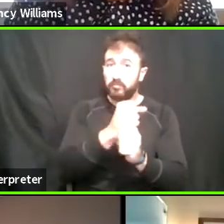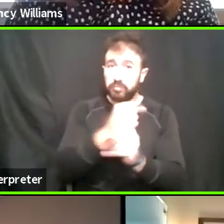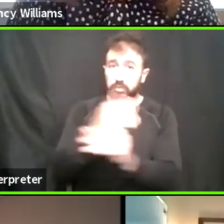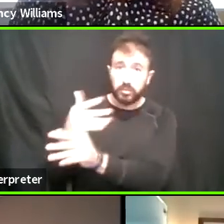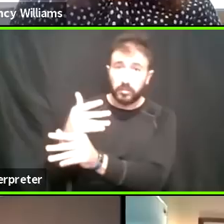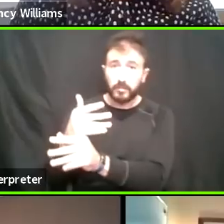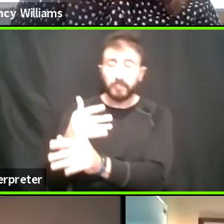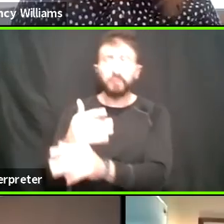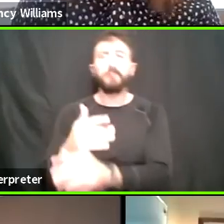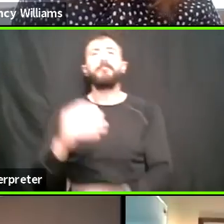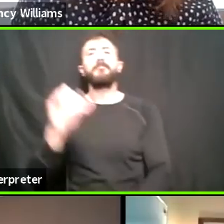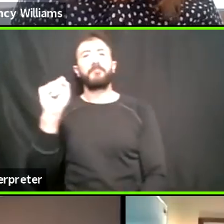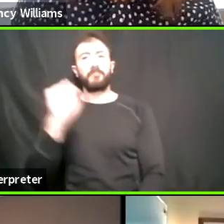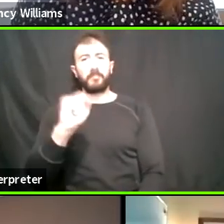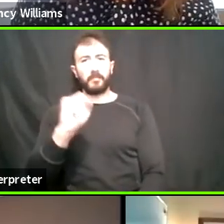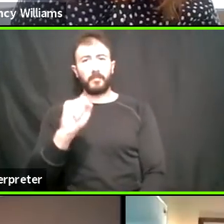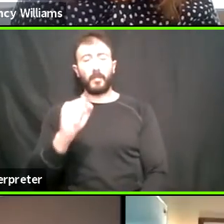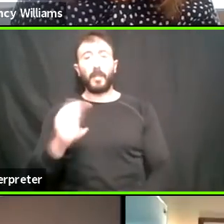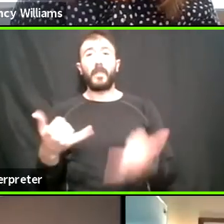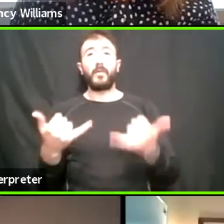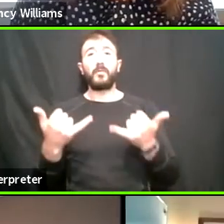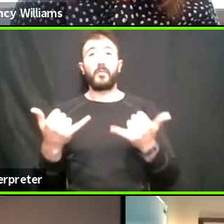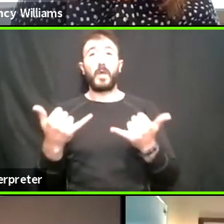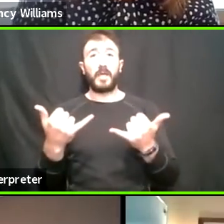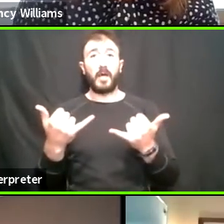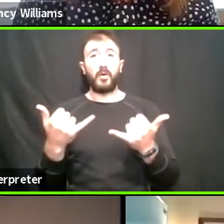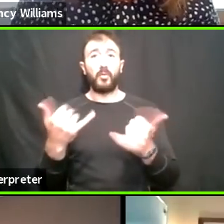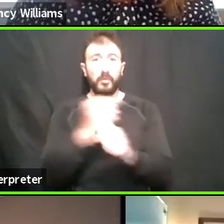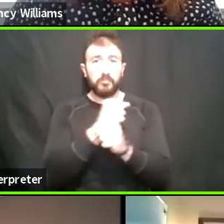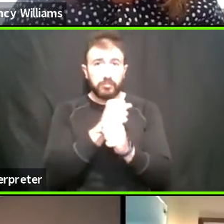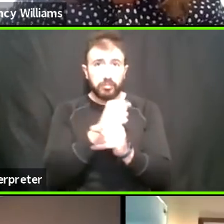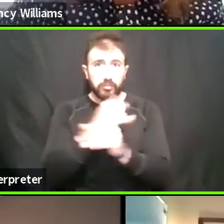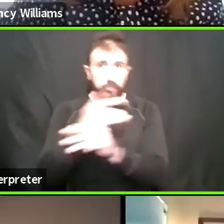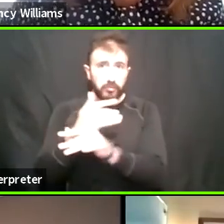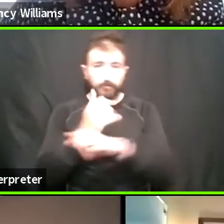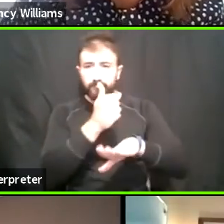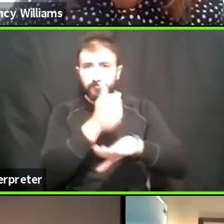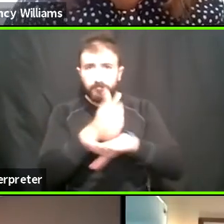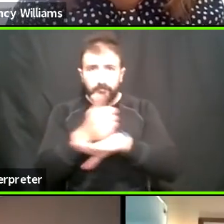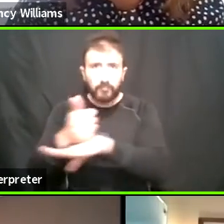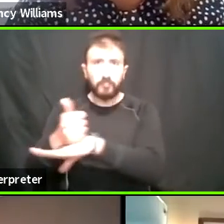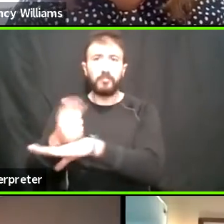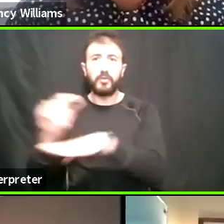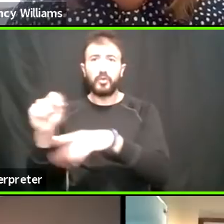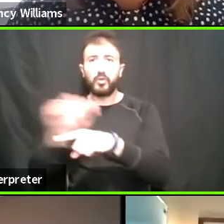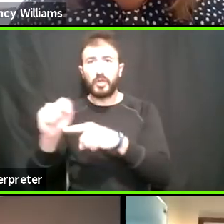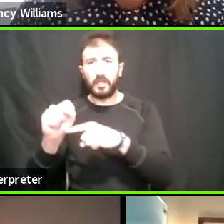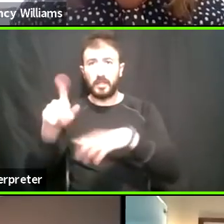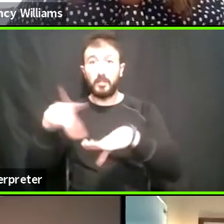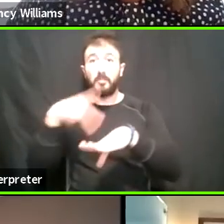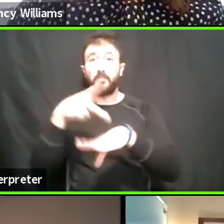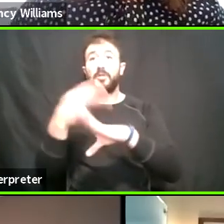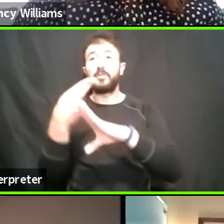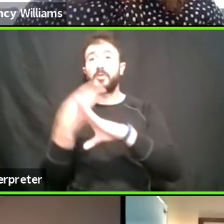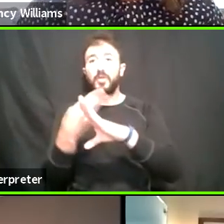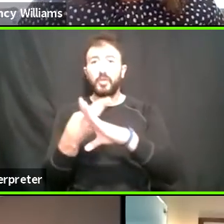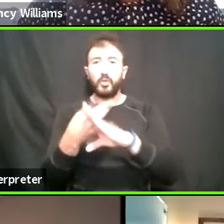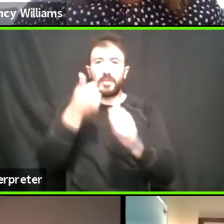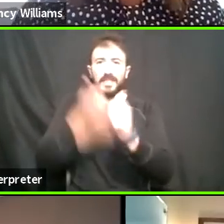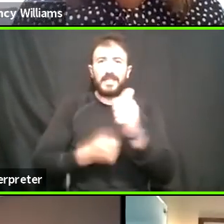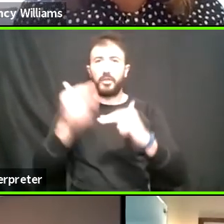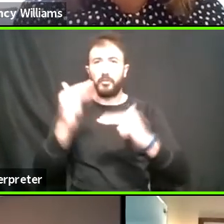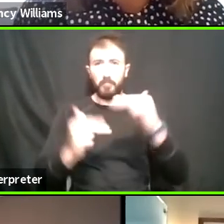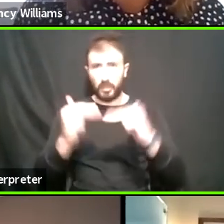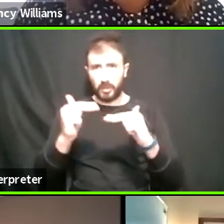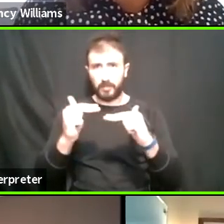Absolutely. Right now, we are preparing trainings that principals can use in their buildings when sharing with students. So we